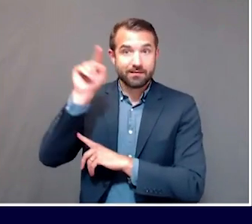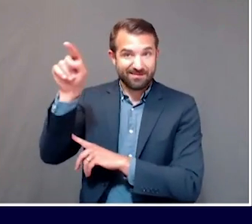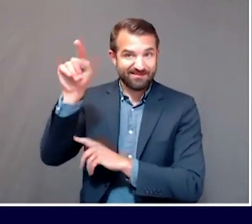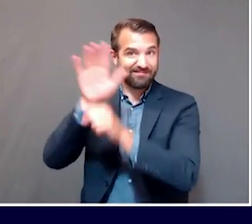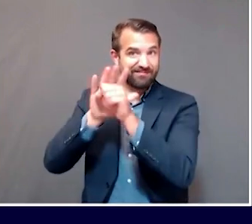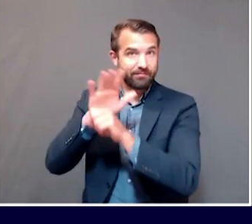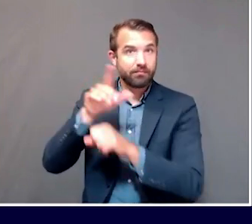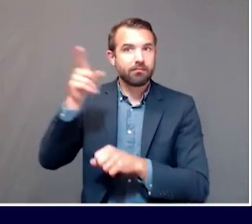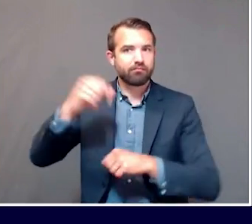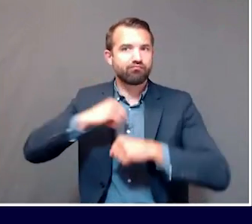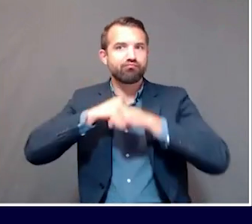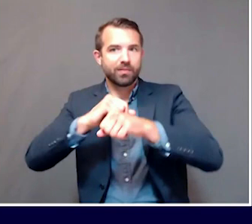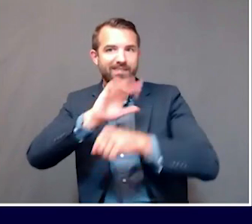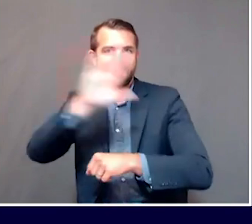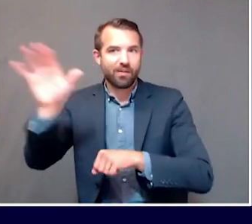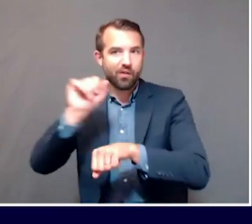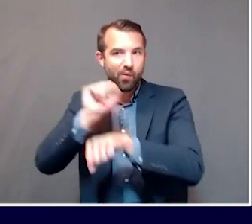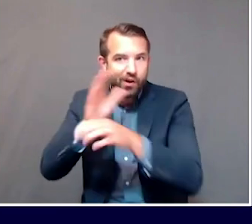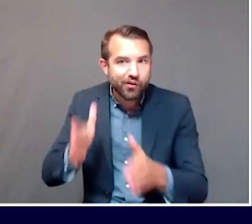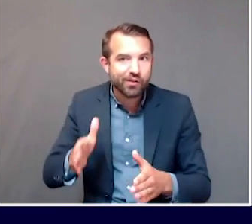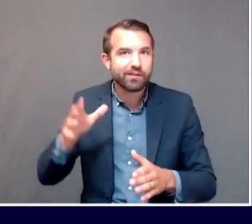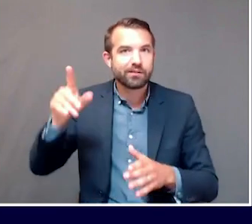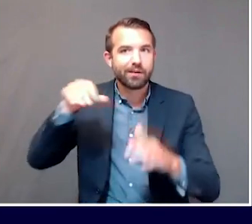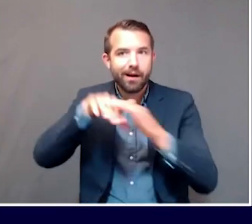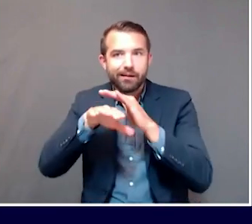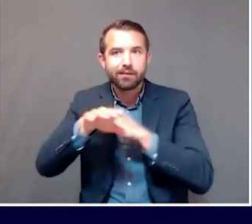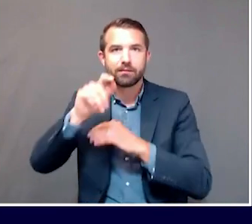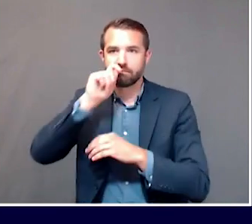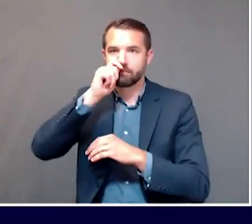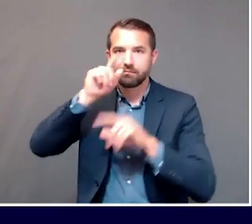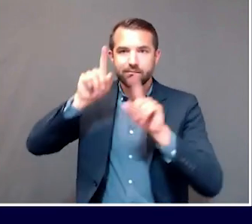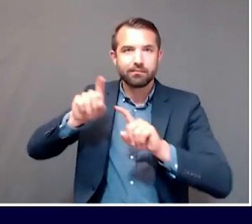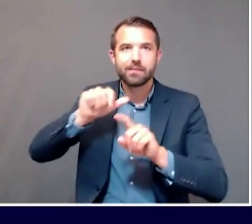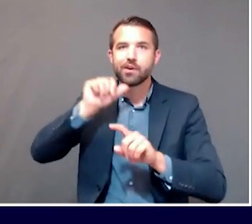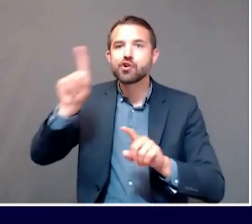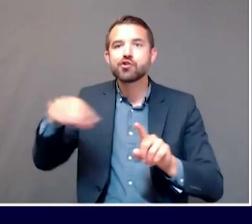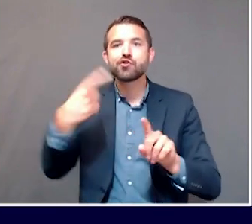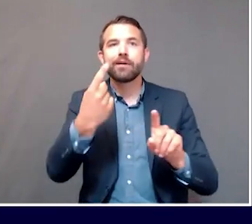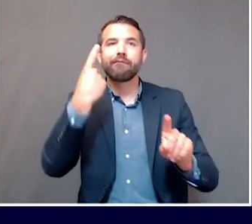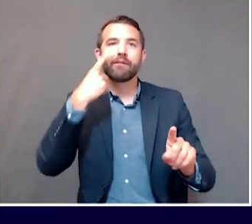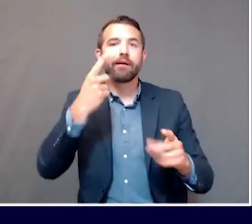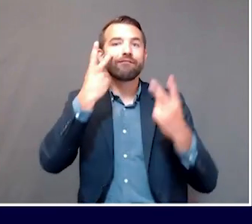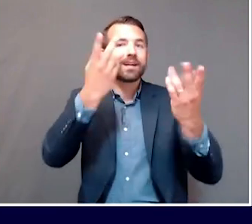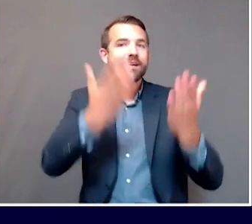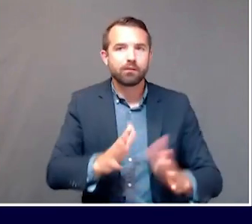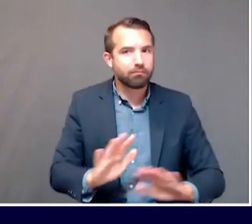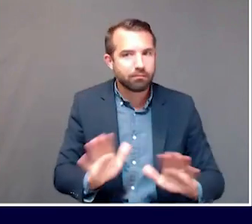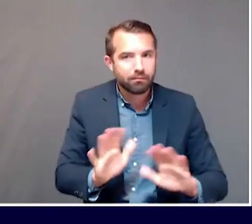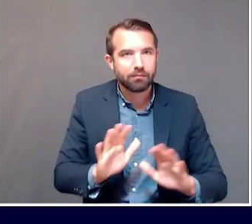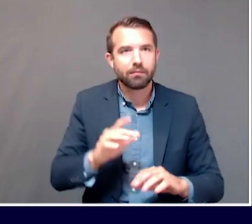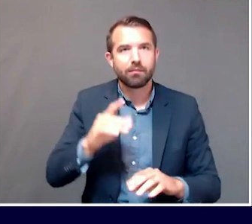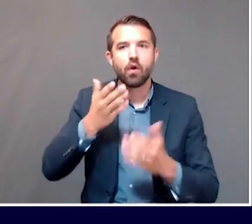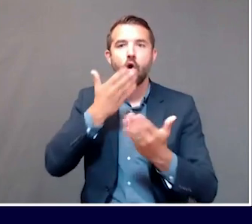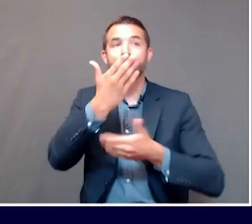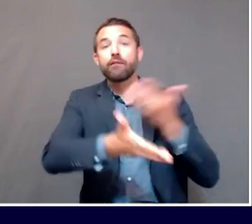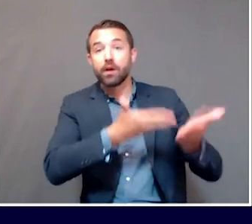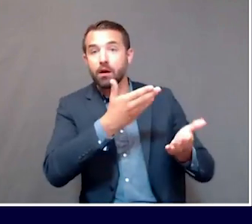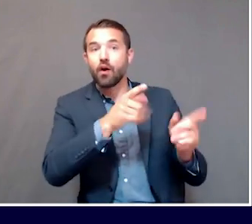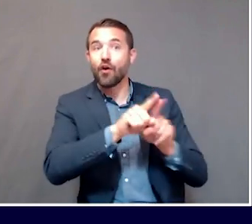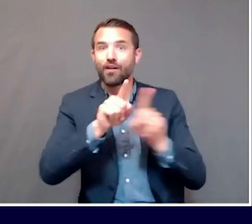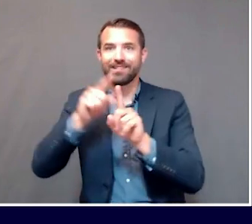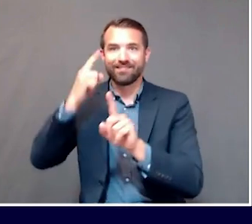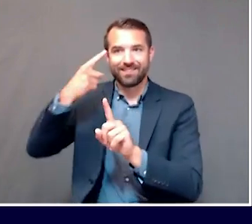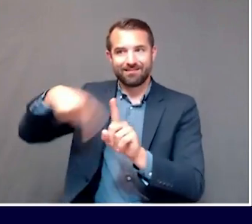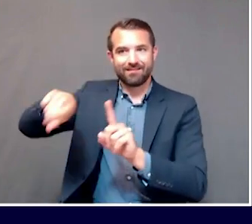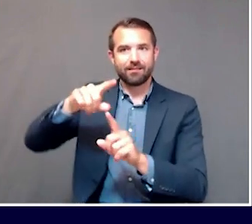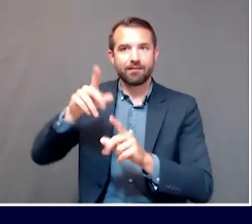access to testing that visitors do. We want to make sure our own frontline workers who may be exposed to this infectious disease have